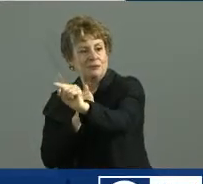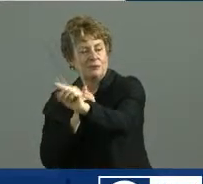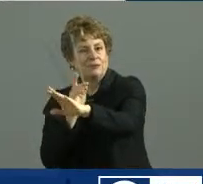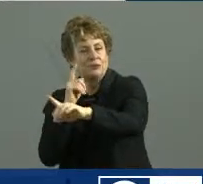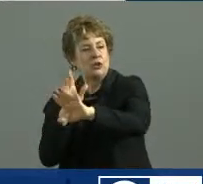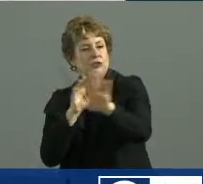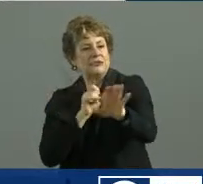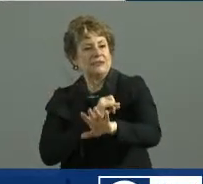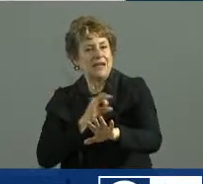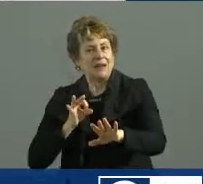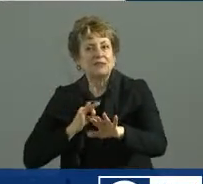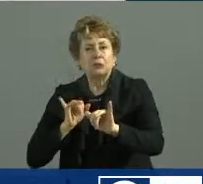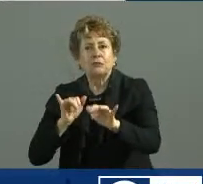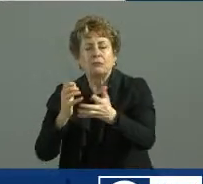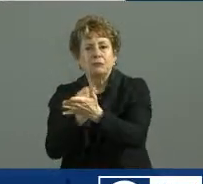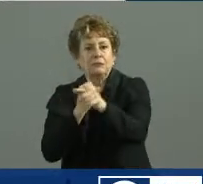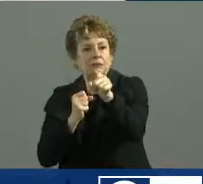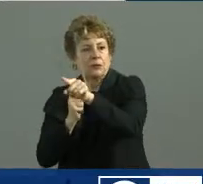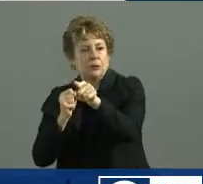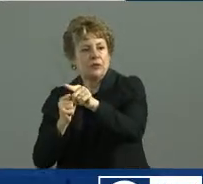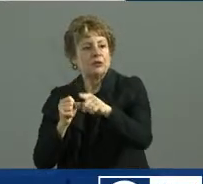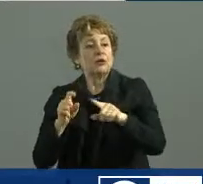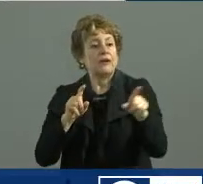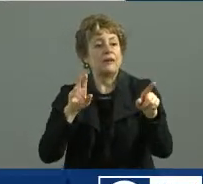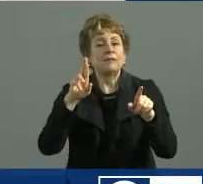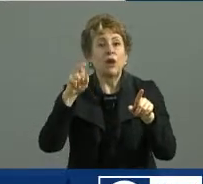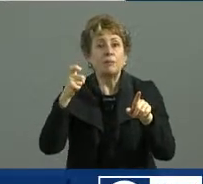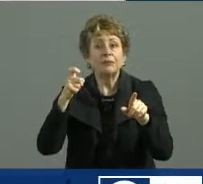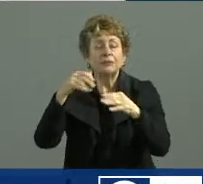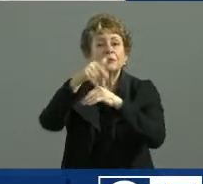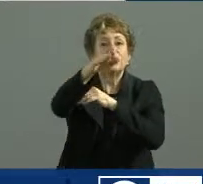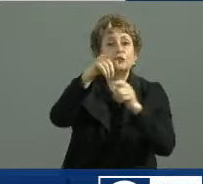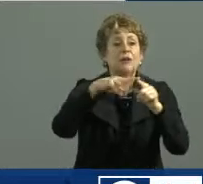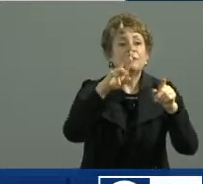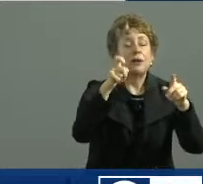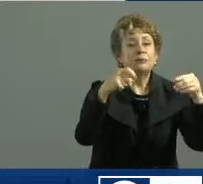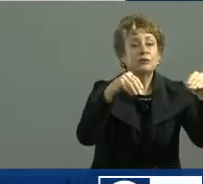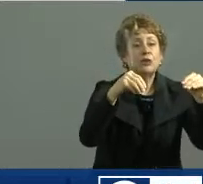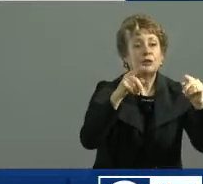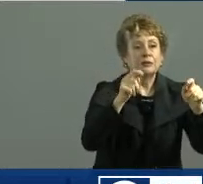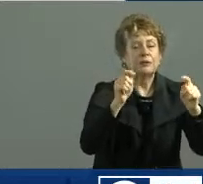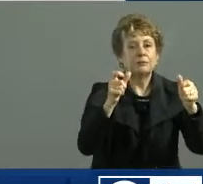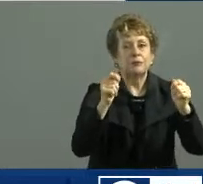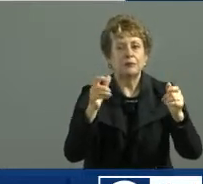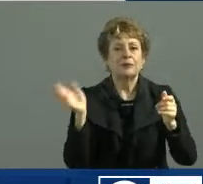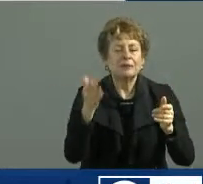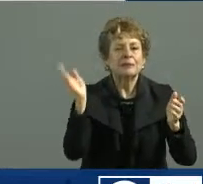also provided it to pharmacies so that they can speed up vaccination.